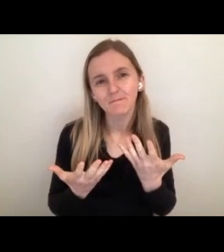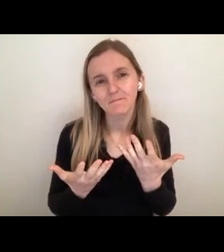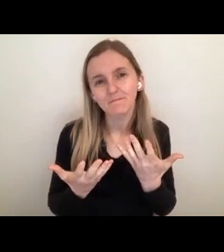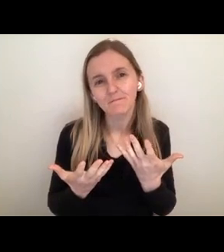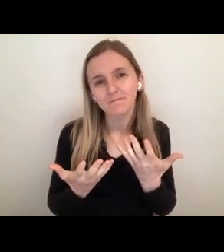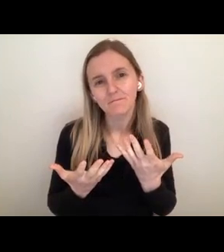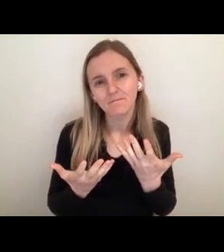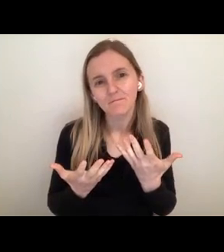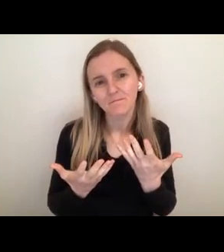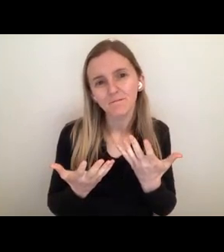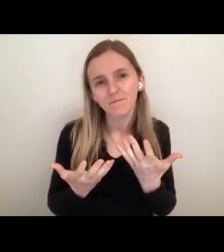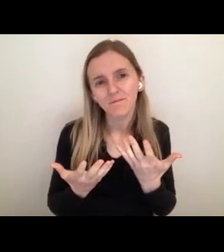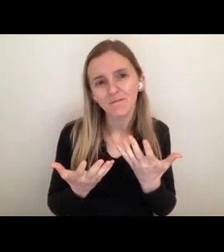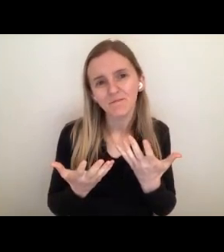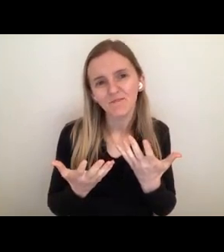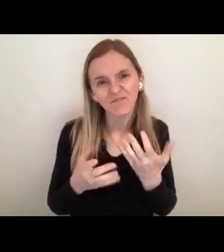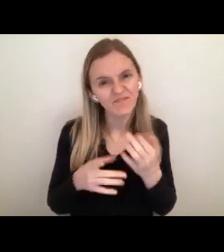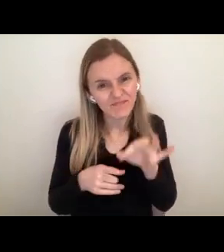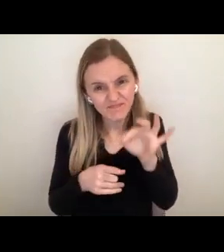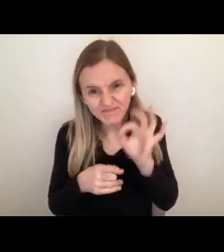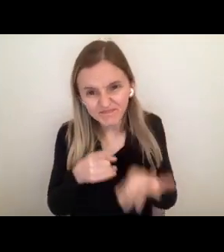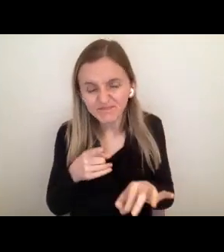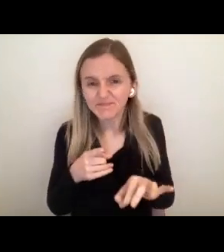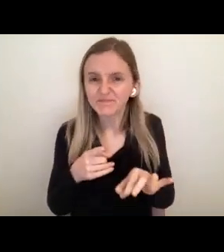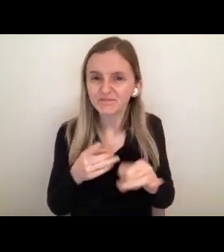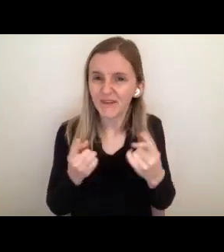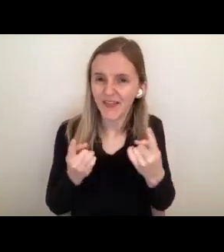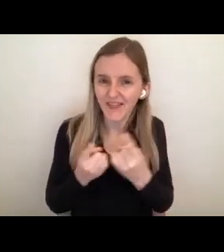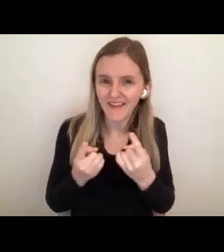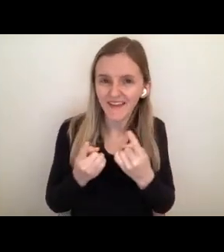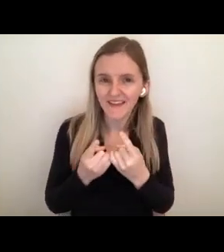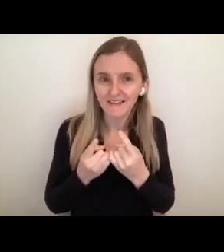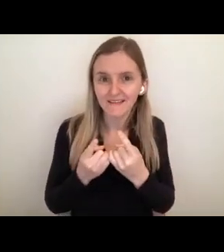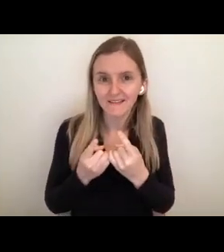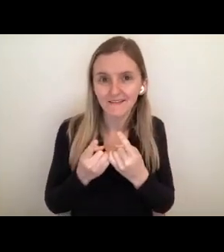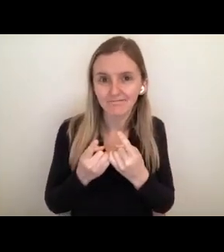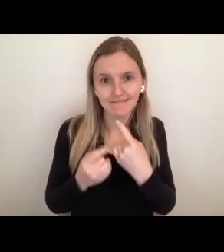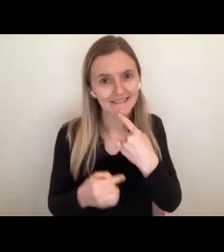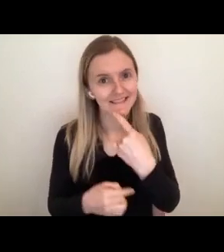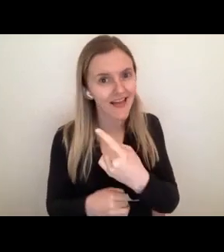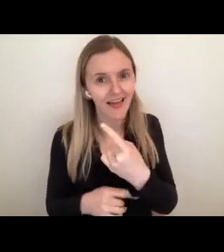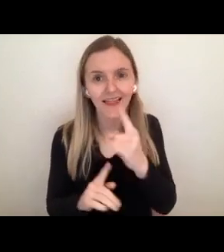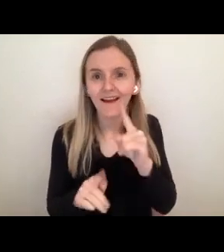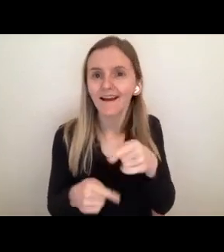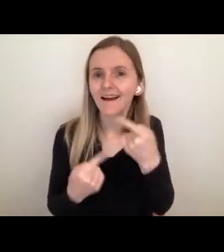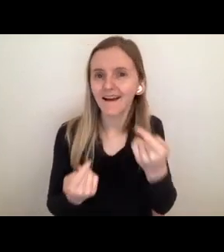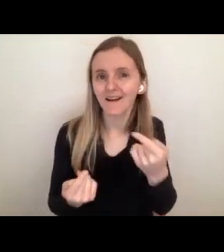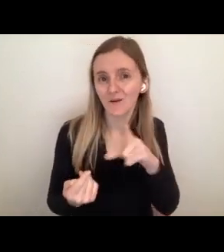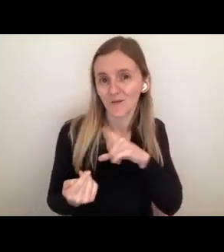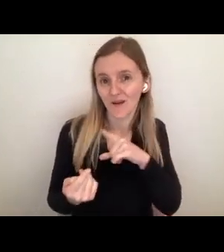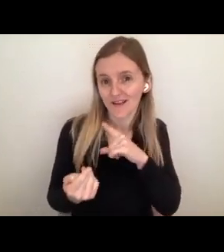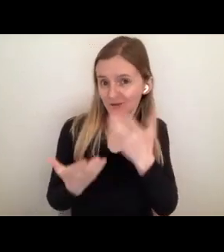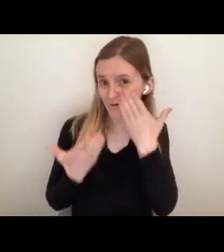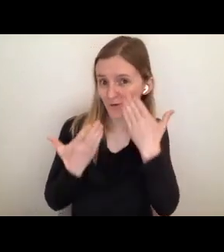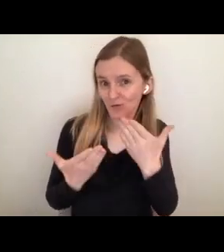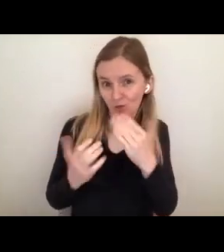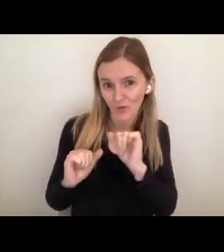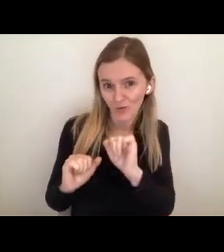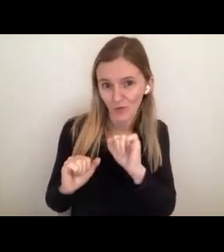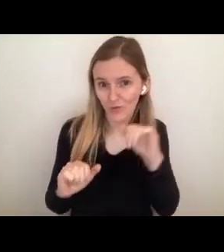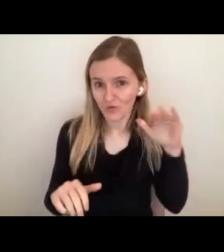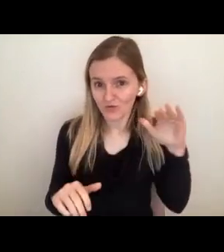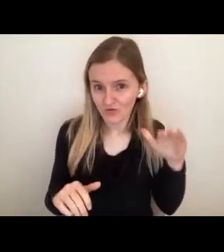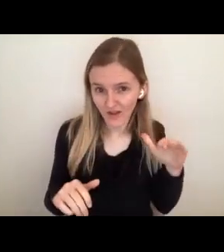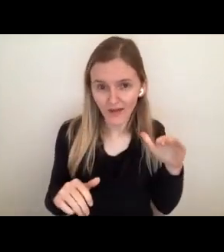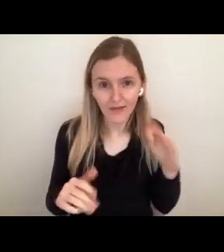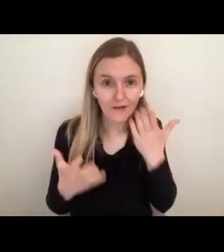I couldn't give you any specific things right now, because I don't know your child, and I don't